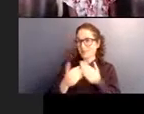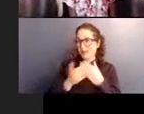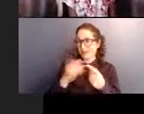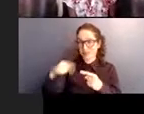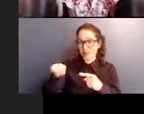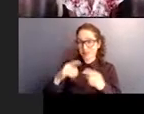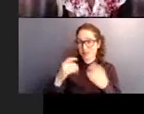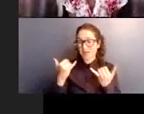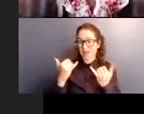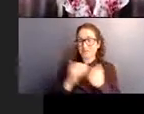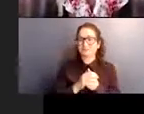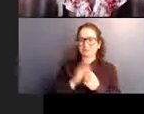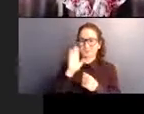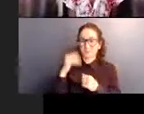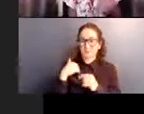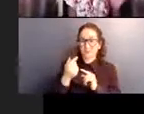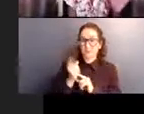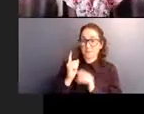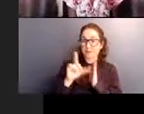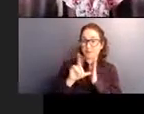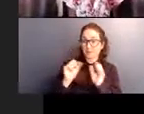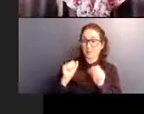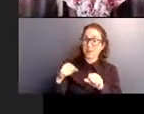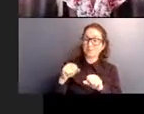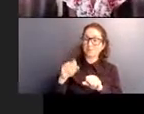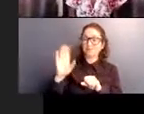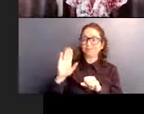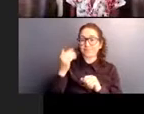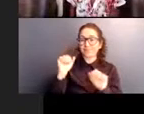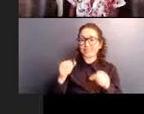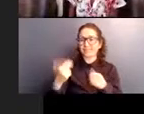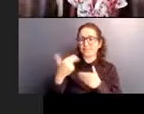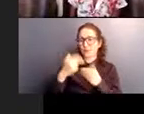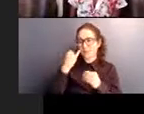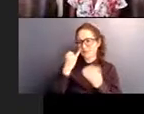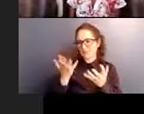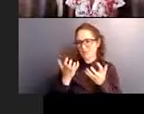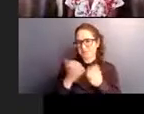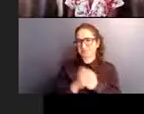So there will be a moment for you to show your faces and join in if you choose.